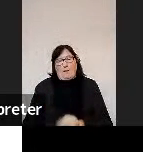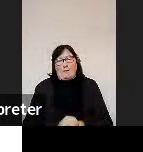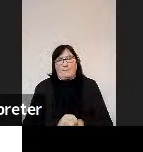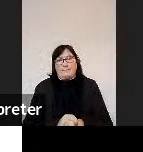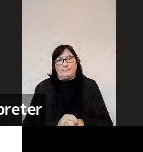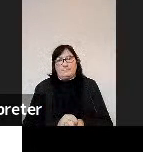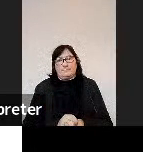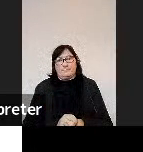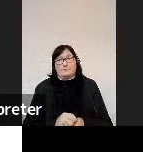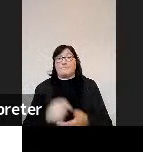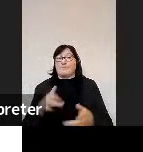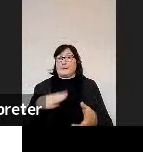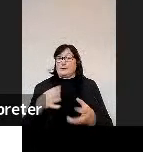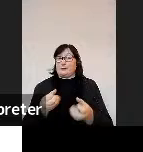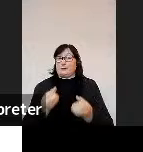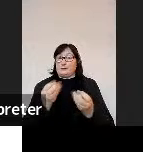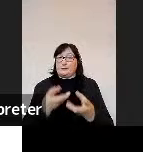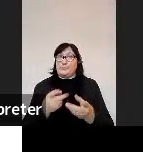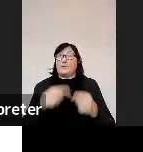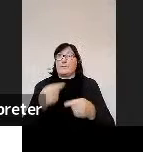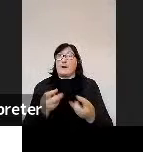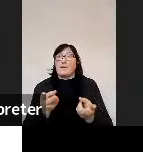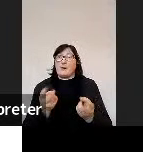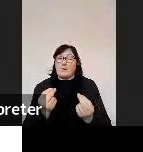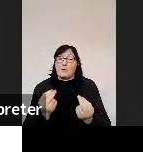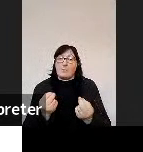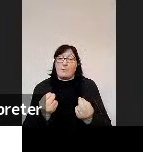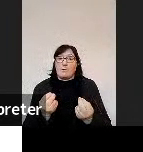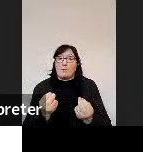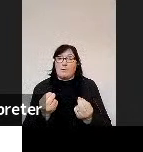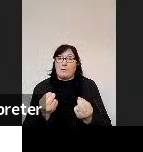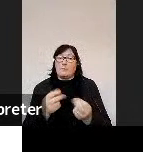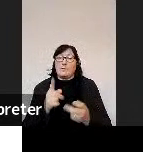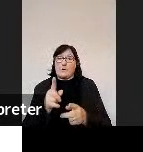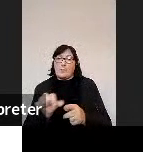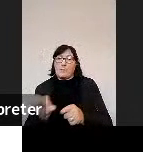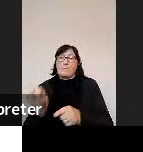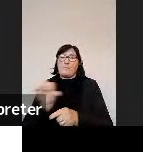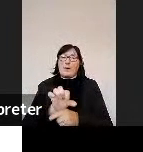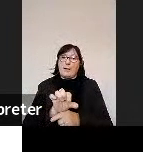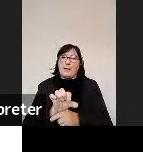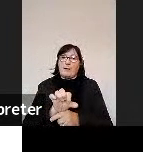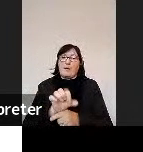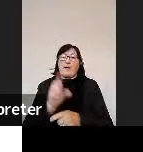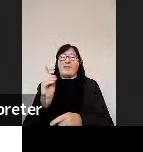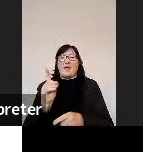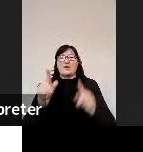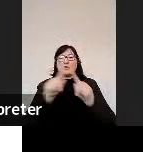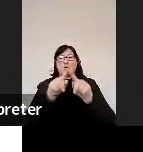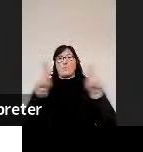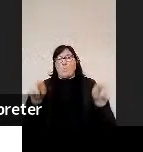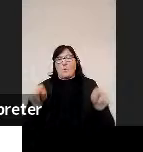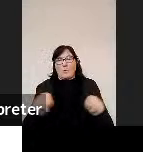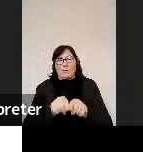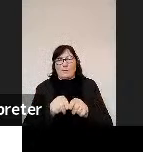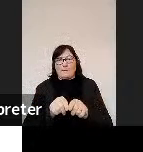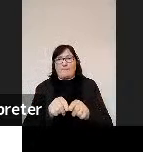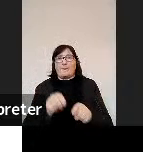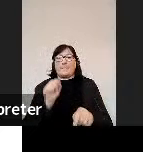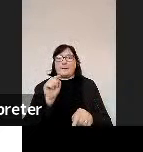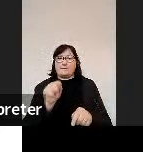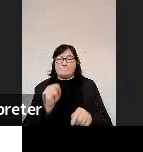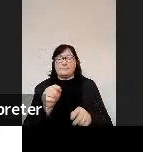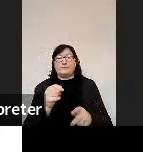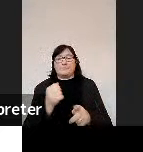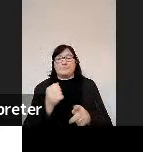renewal, if you then go back into your dashboard under the registered client type section, that particular application will